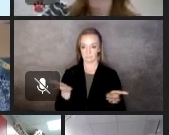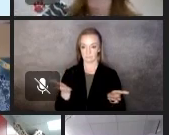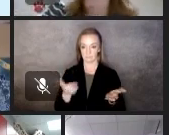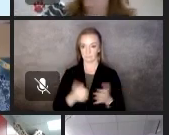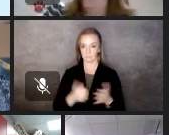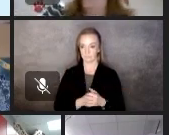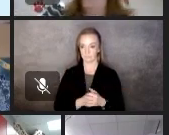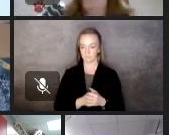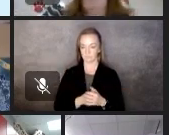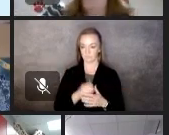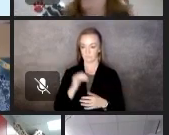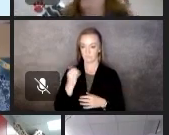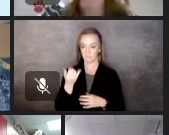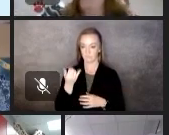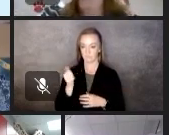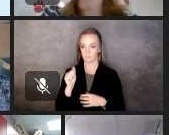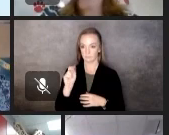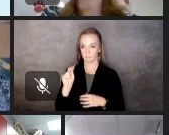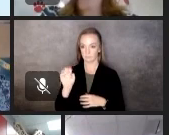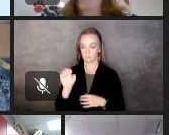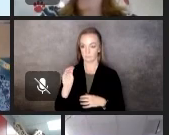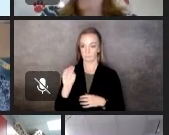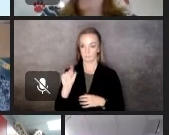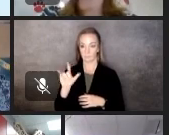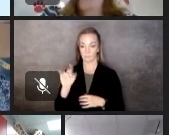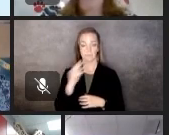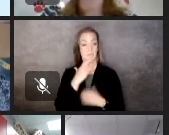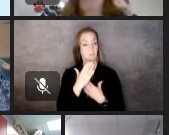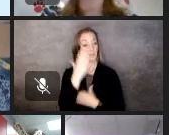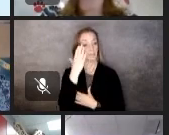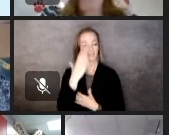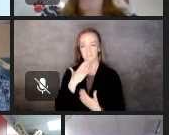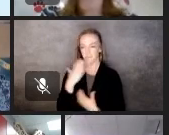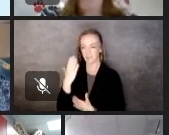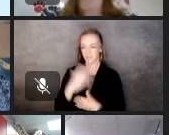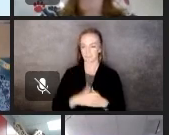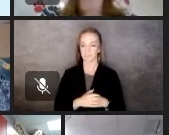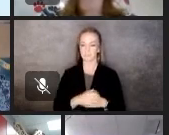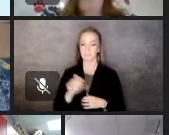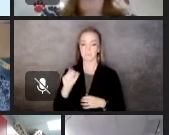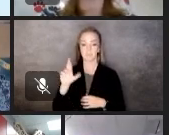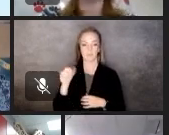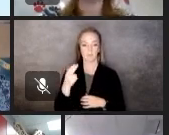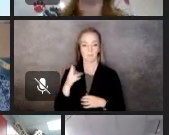Jane Maudlin. Good morning. Good morning. Sarah Beer.